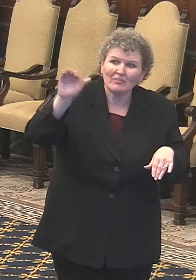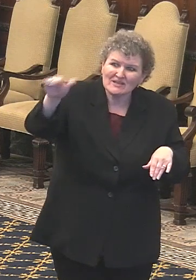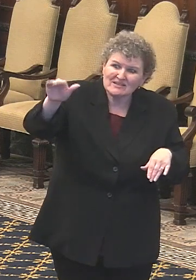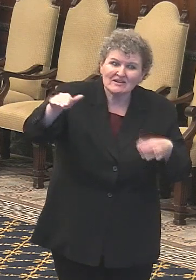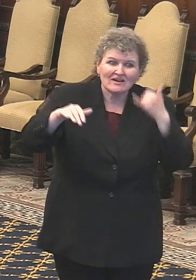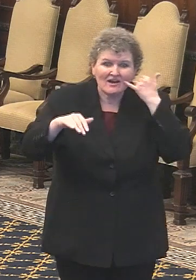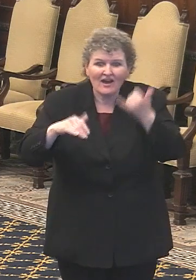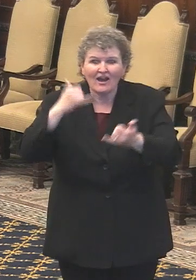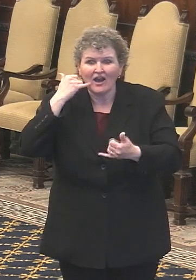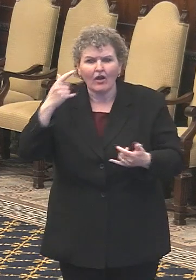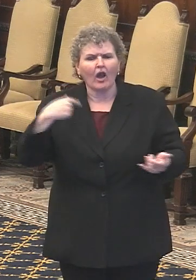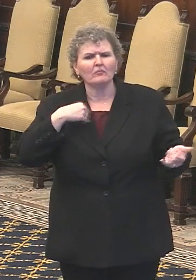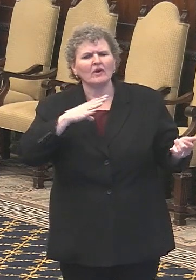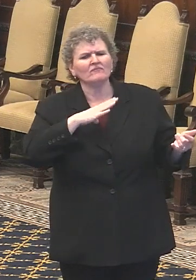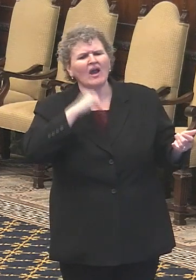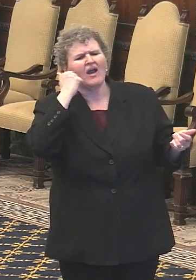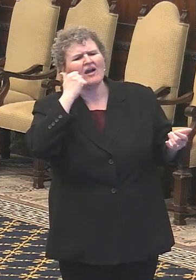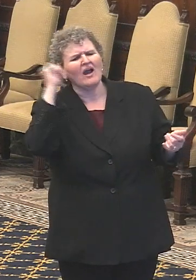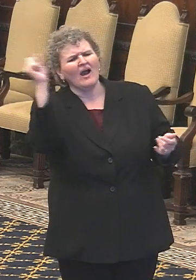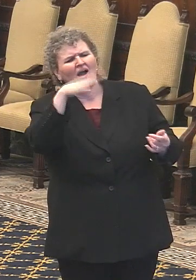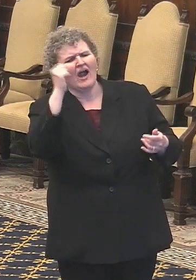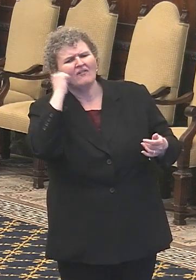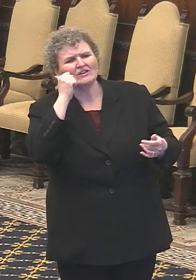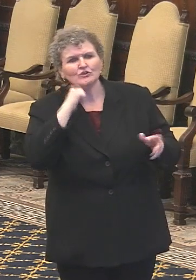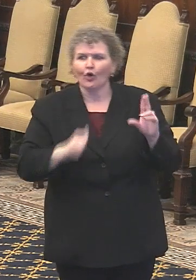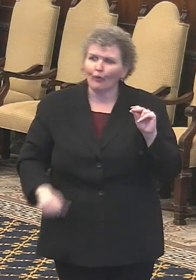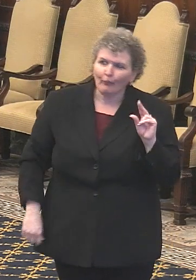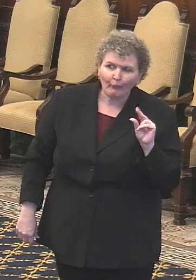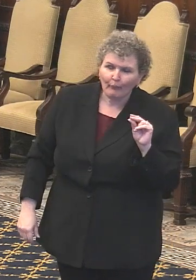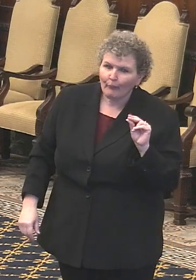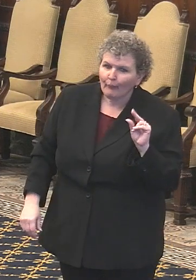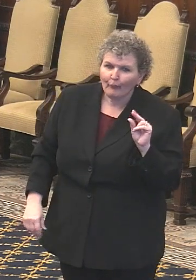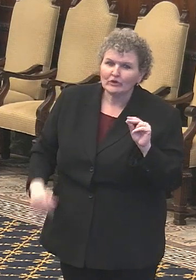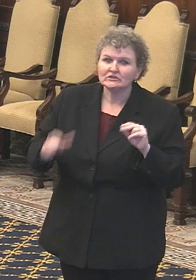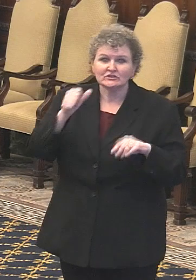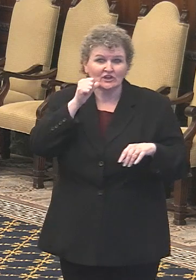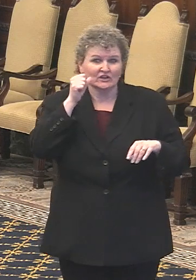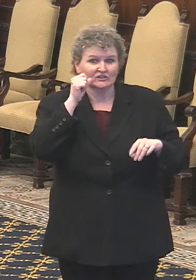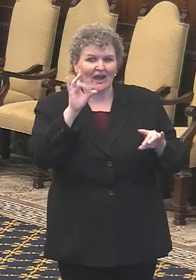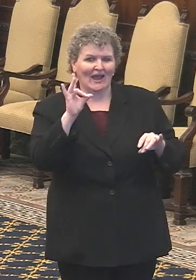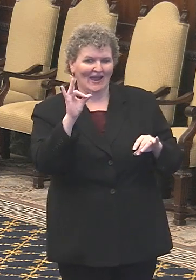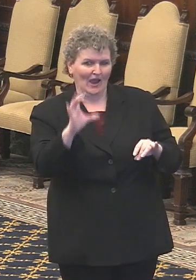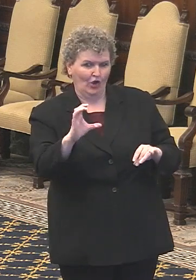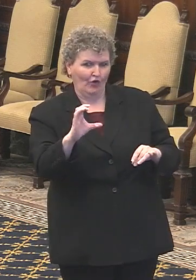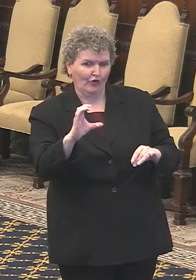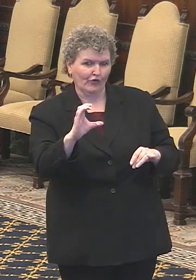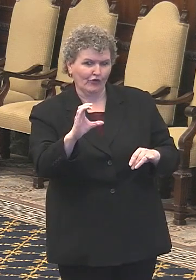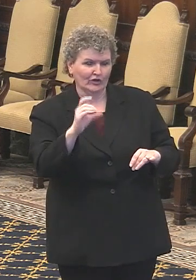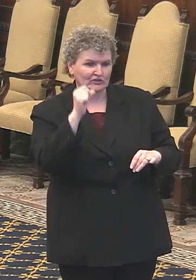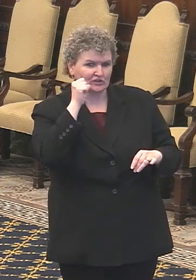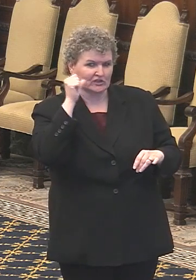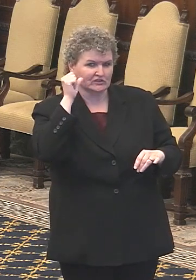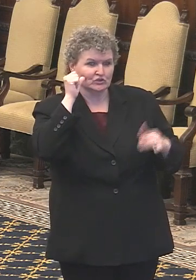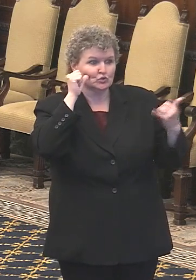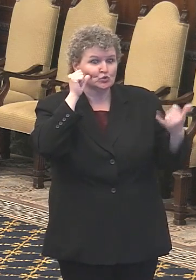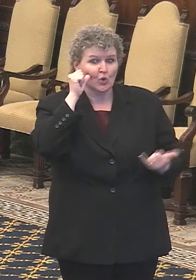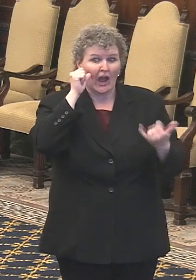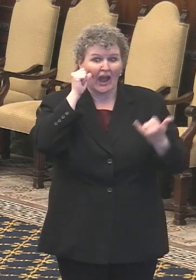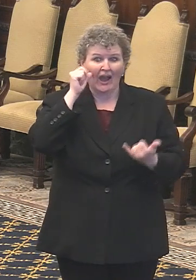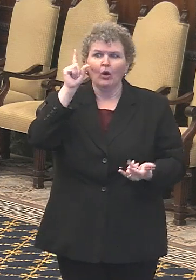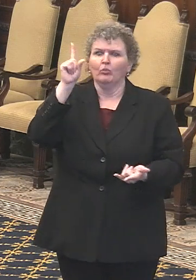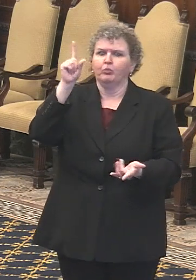day, no problem. Nonetheless, we got about 800 results yesterday and close to 1,500 results today. So and